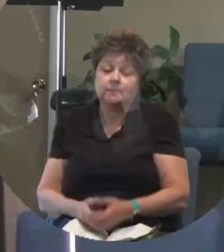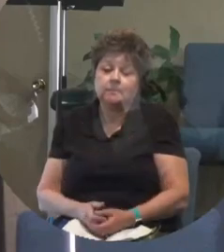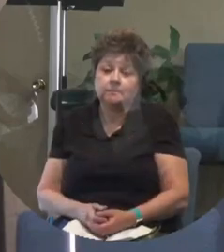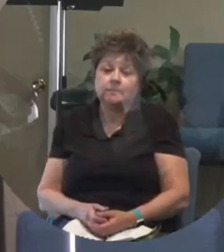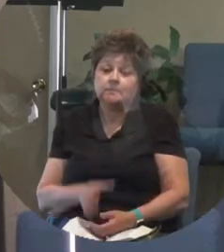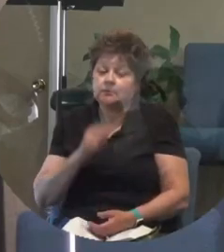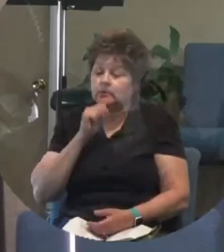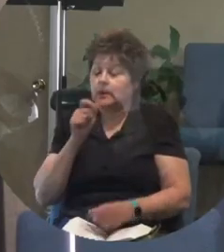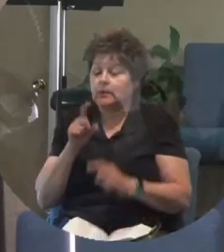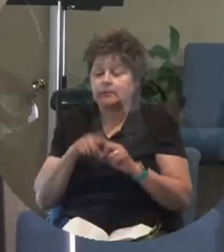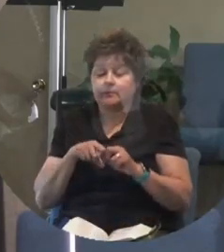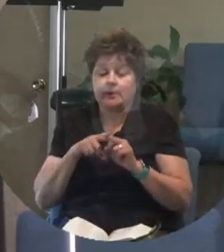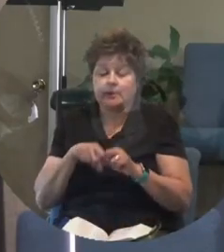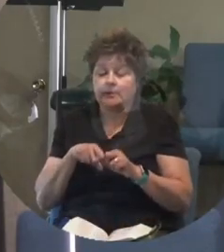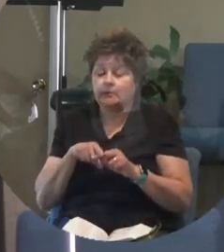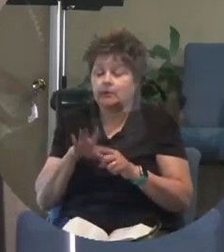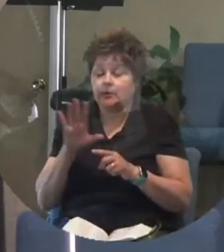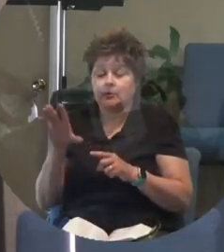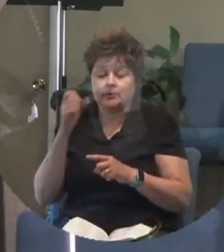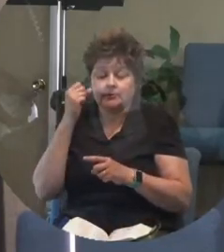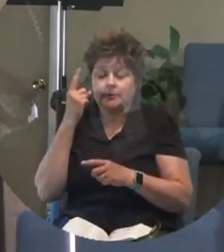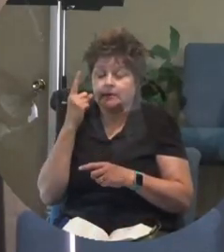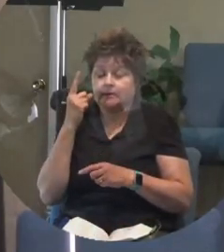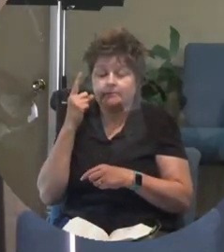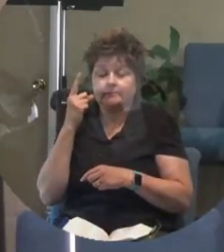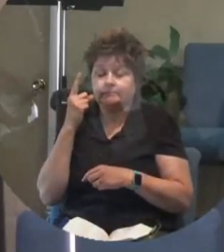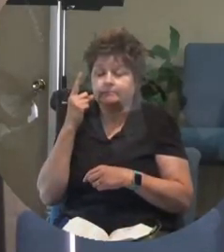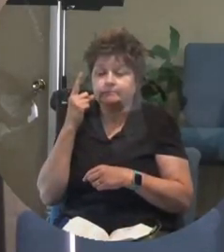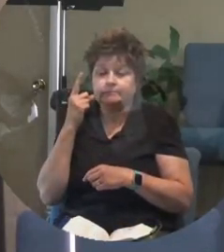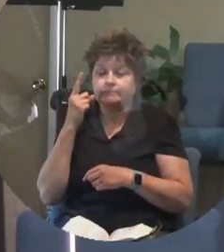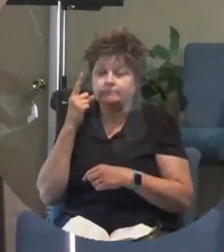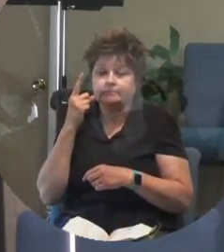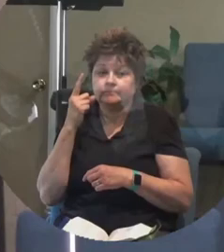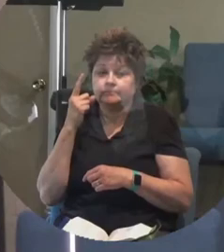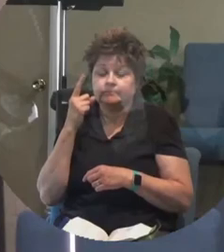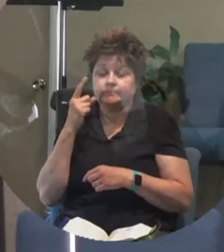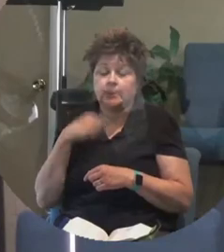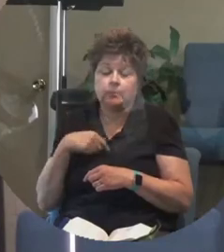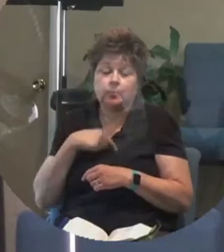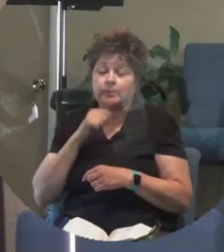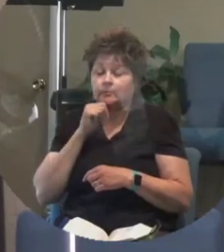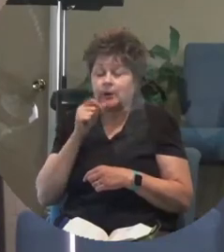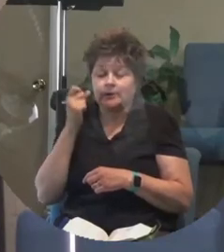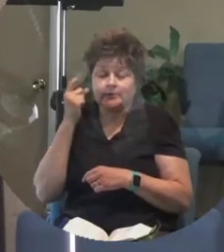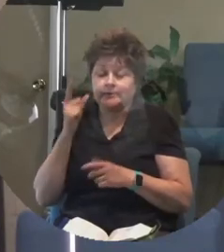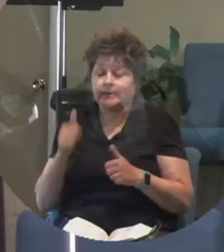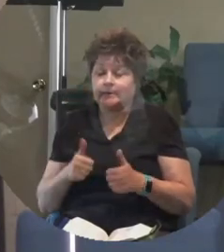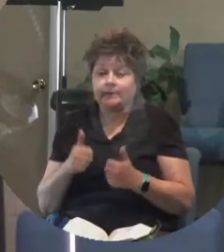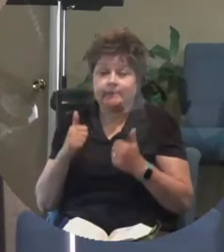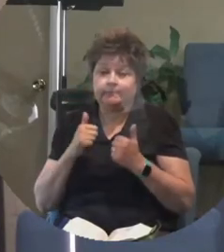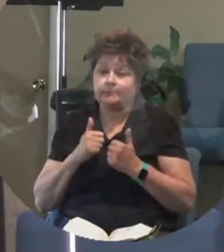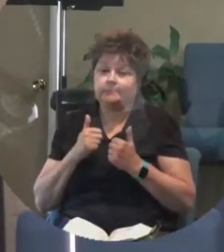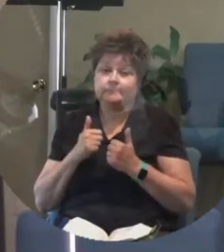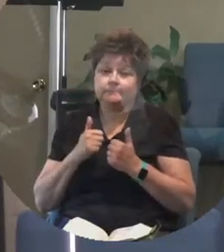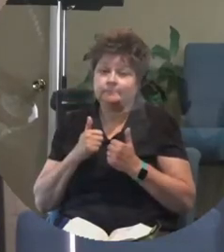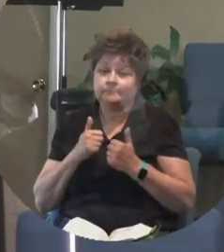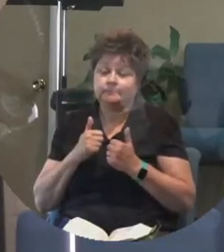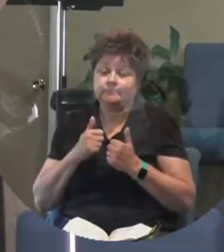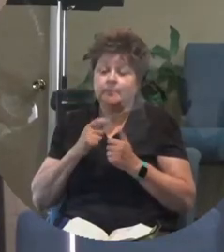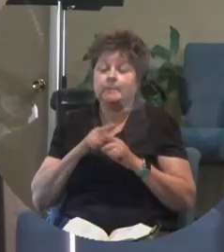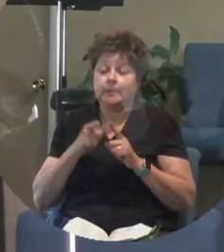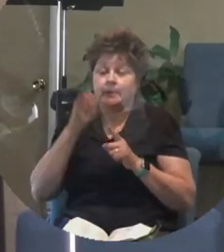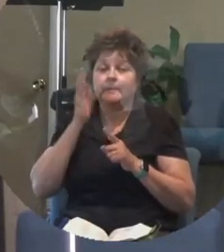Don't lean on what you don't understand. And we don't understand life, but God